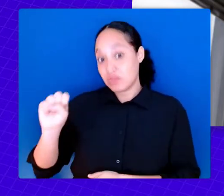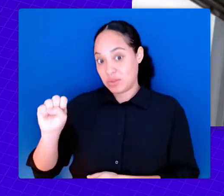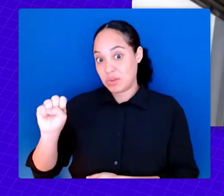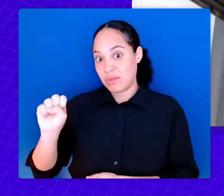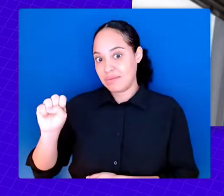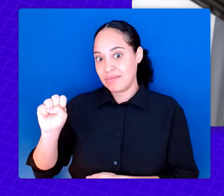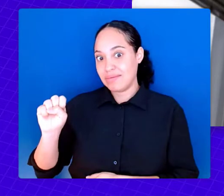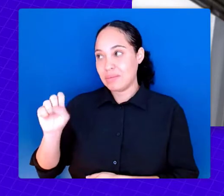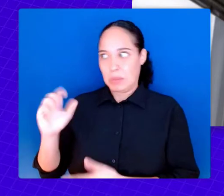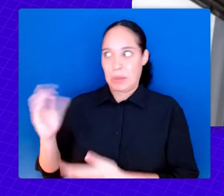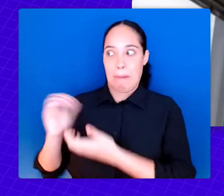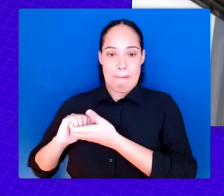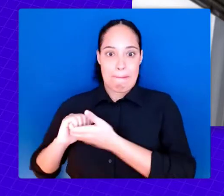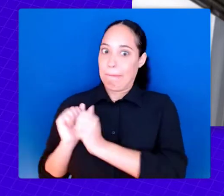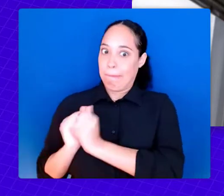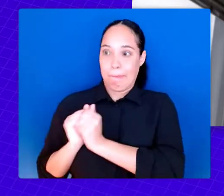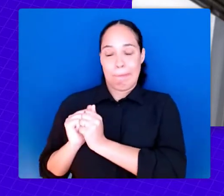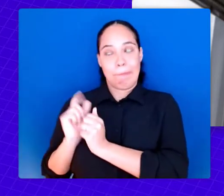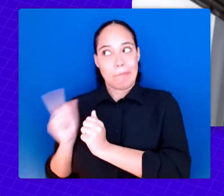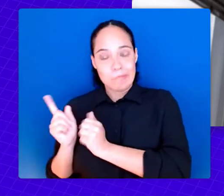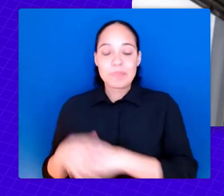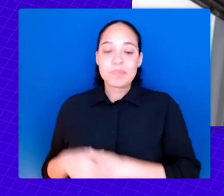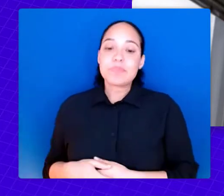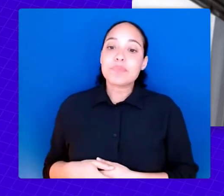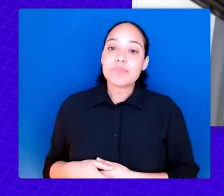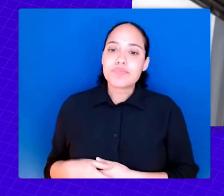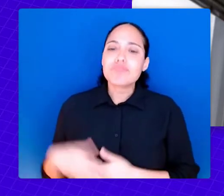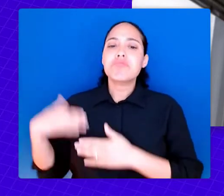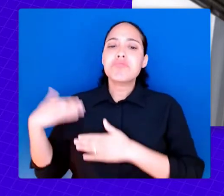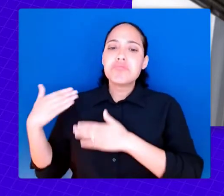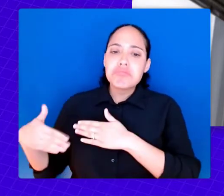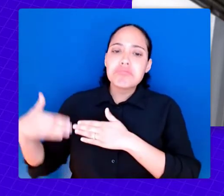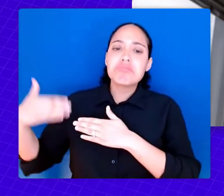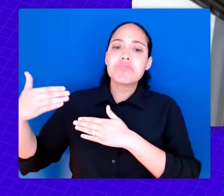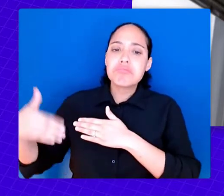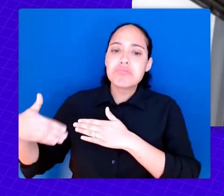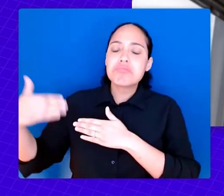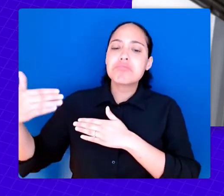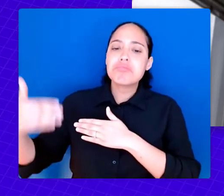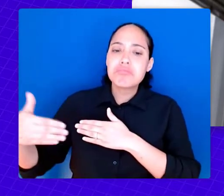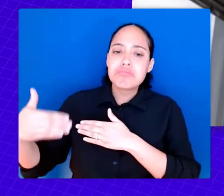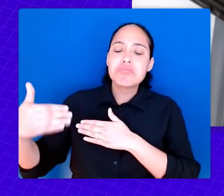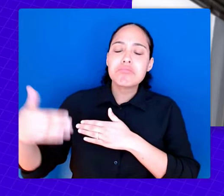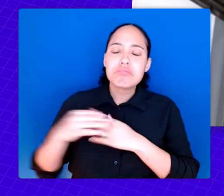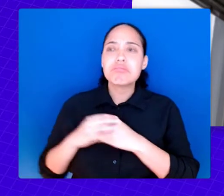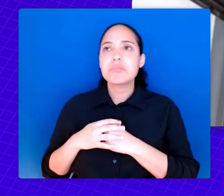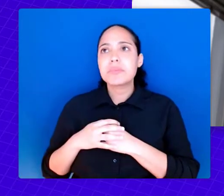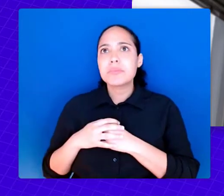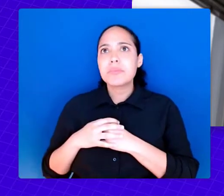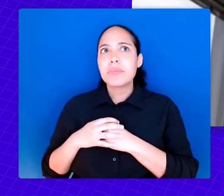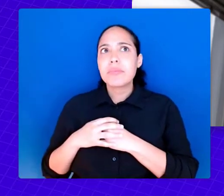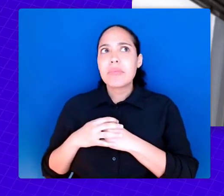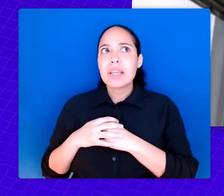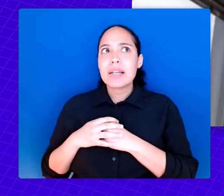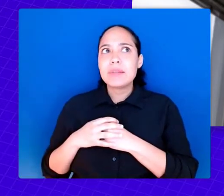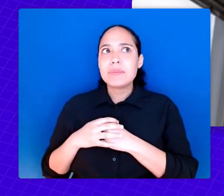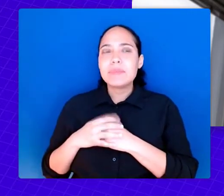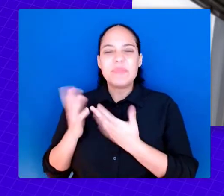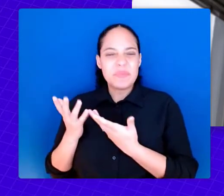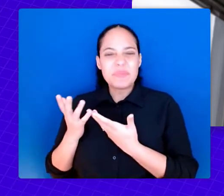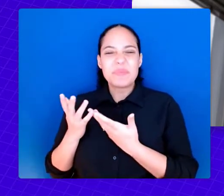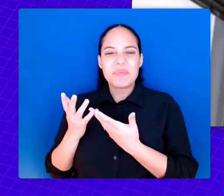like growing by a rate of more than 100% by 2025. So the footprint which we have right now, the goal